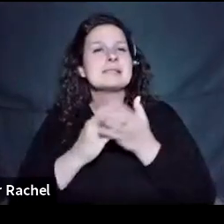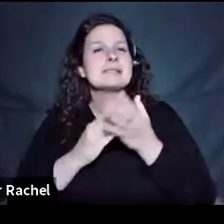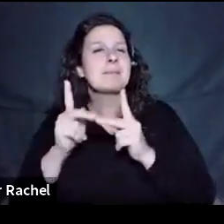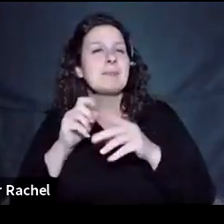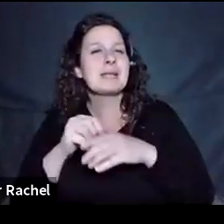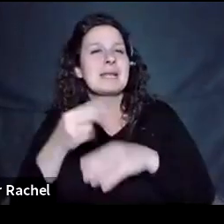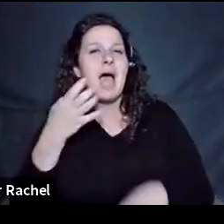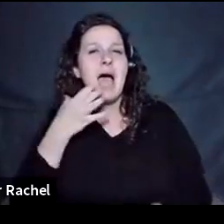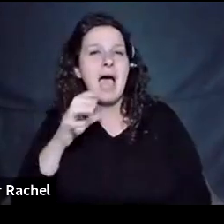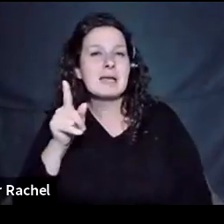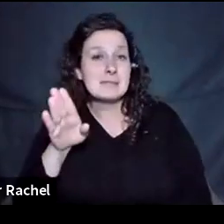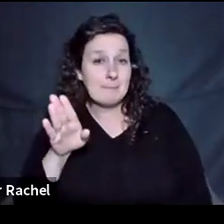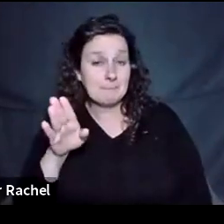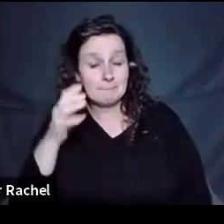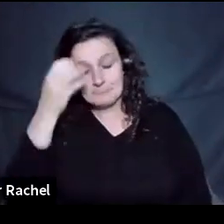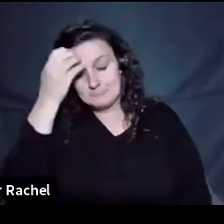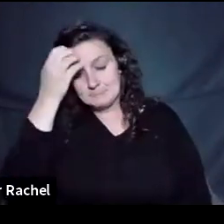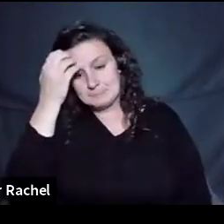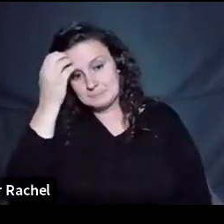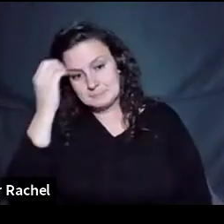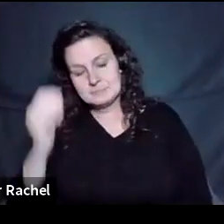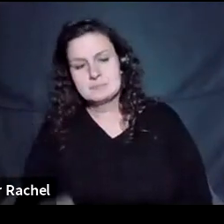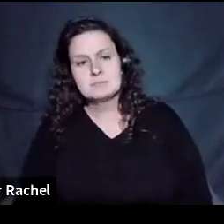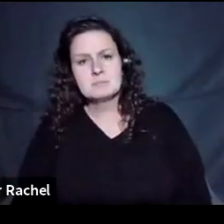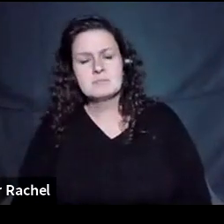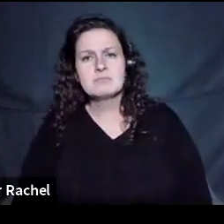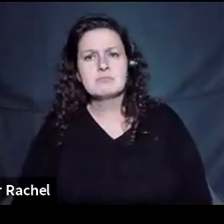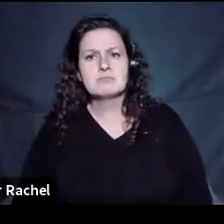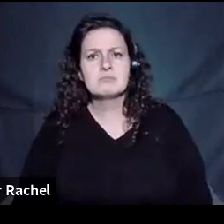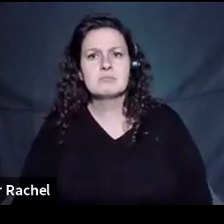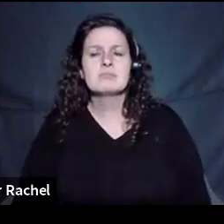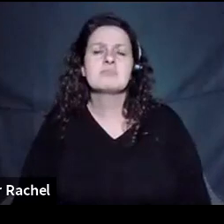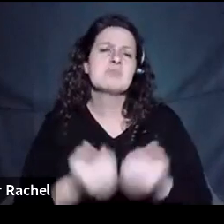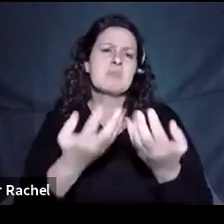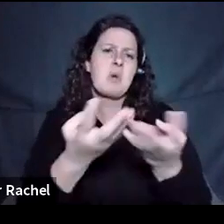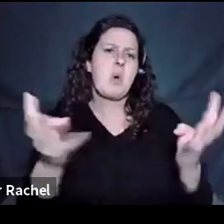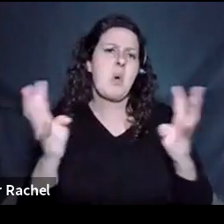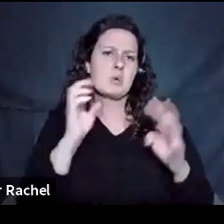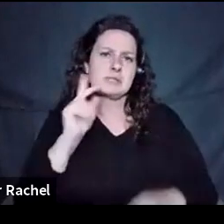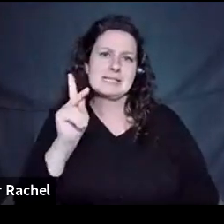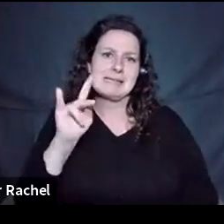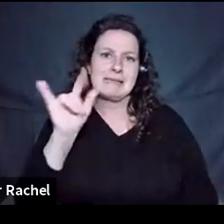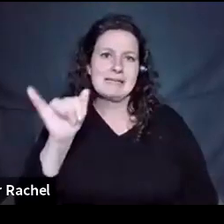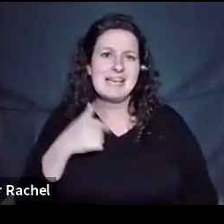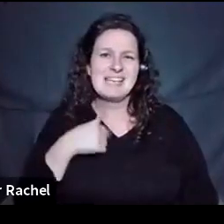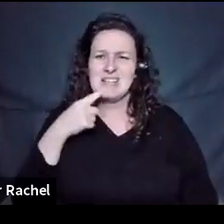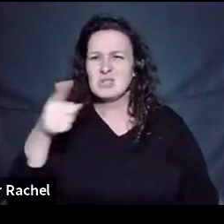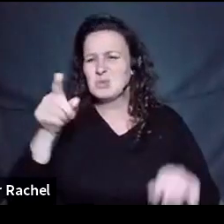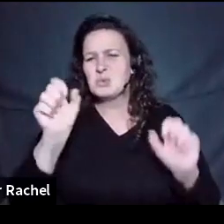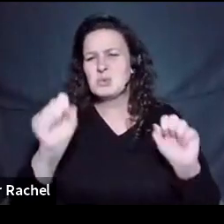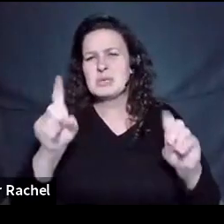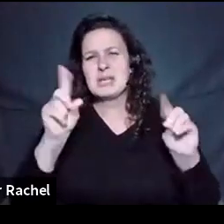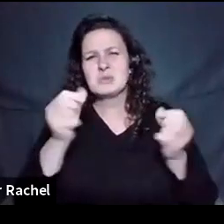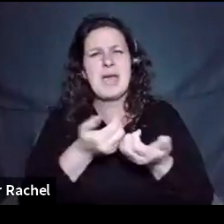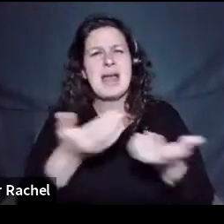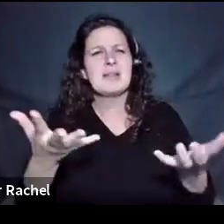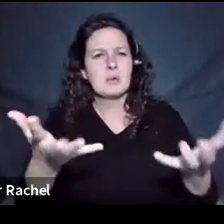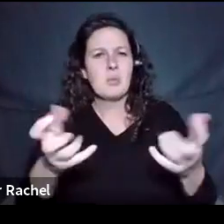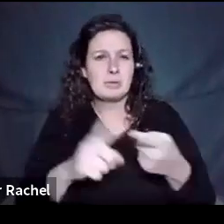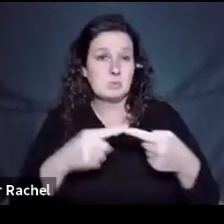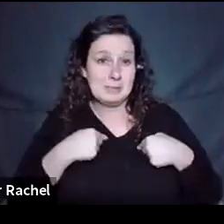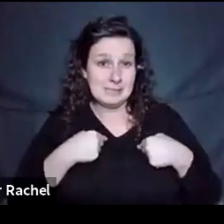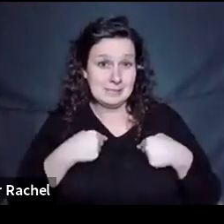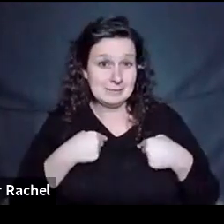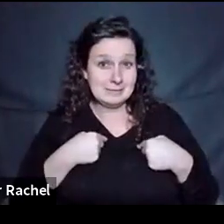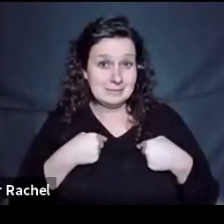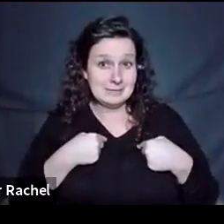tub, and about all of them were kinky. And I said, oh, you can do anything you want to me, which